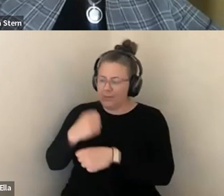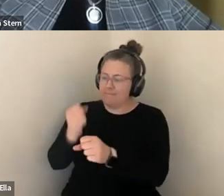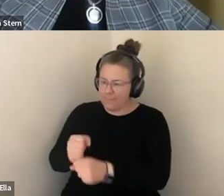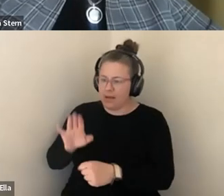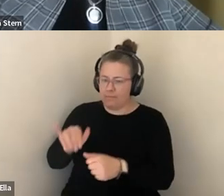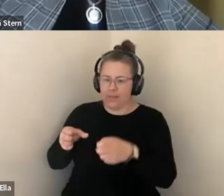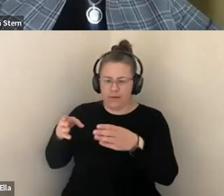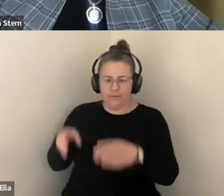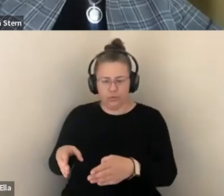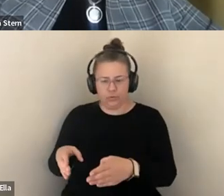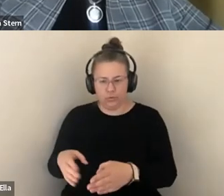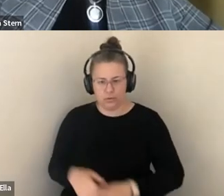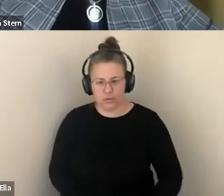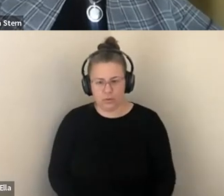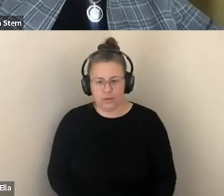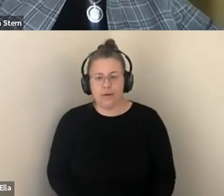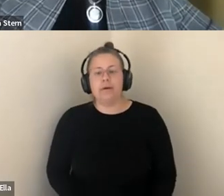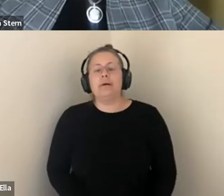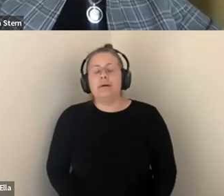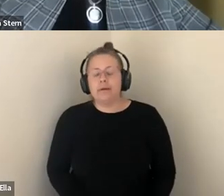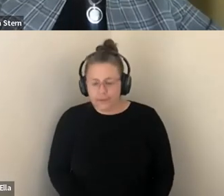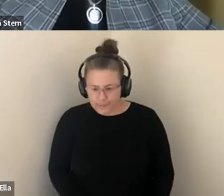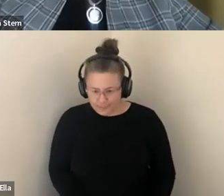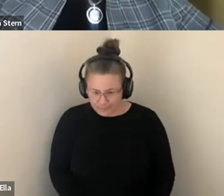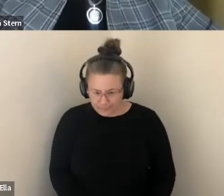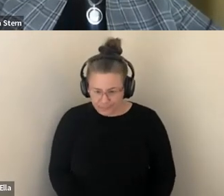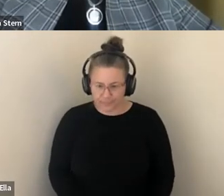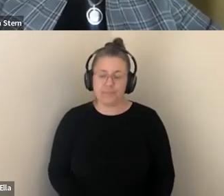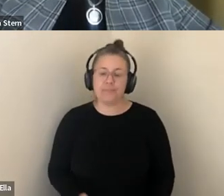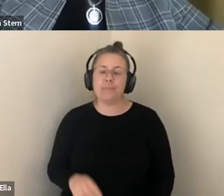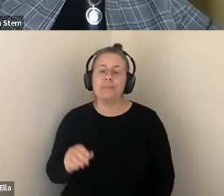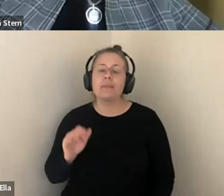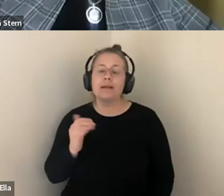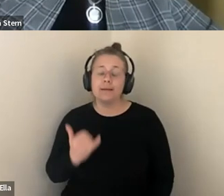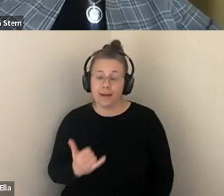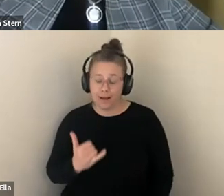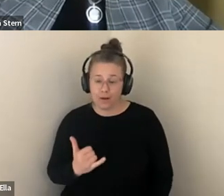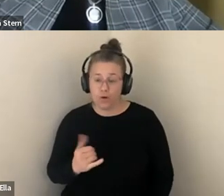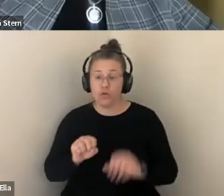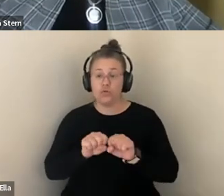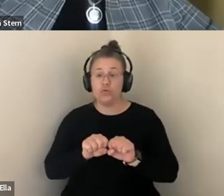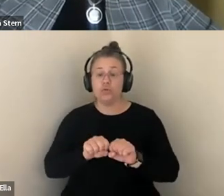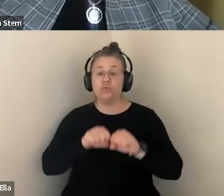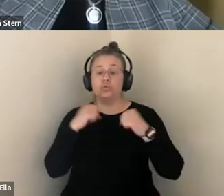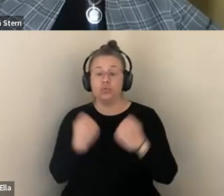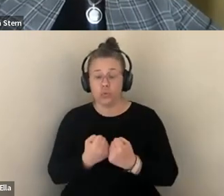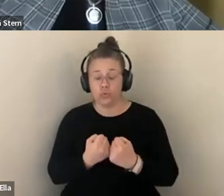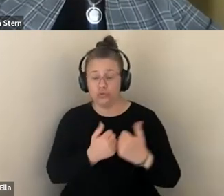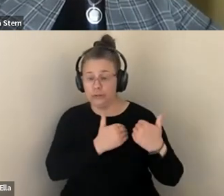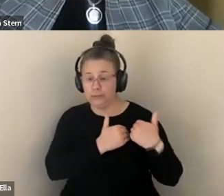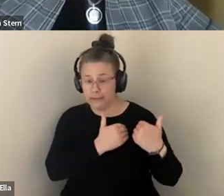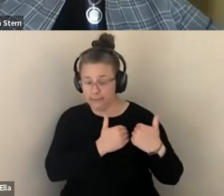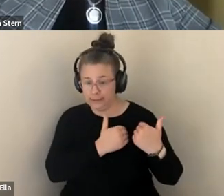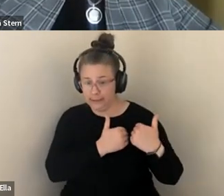on the social shoulders of policy that creates a space, a